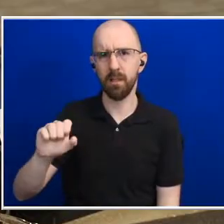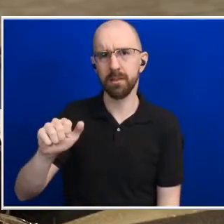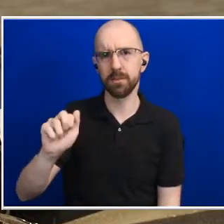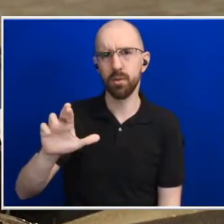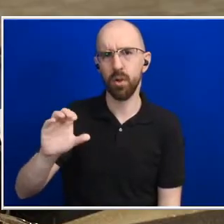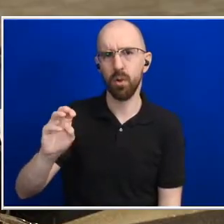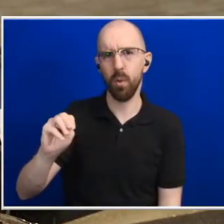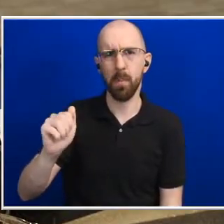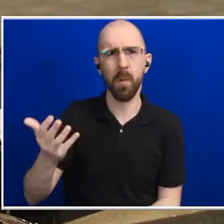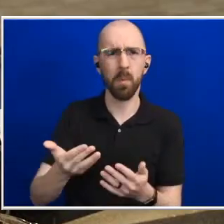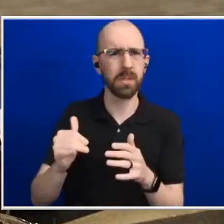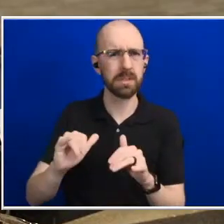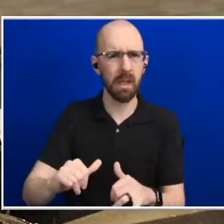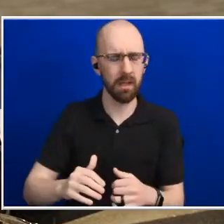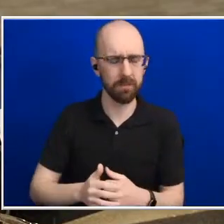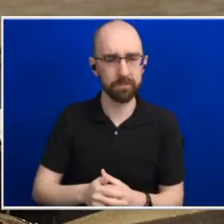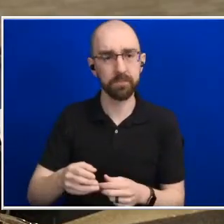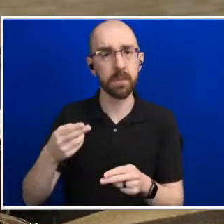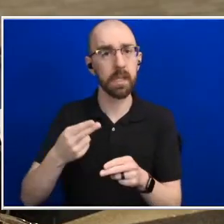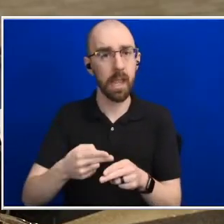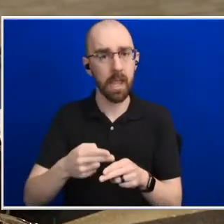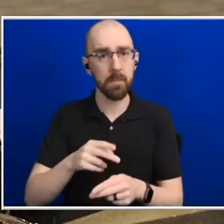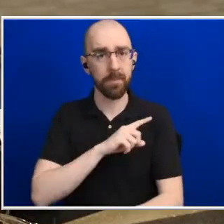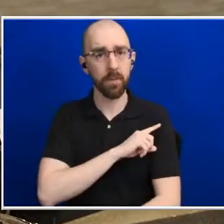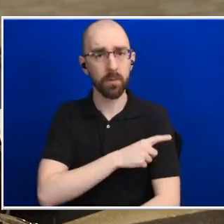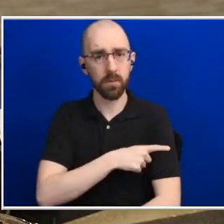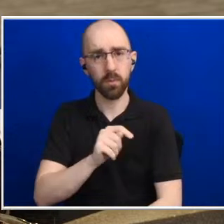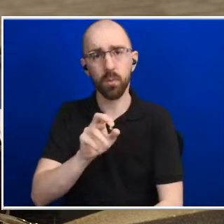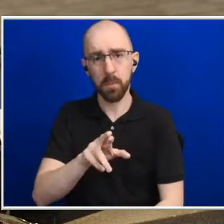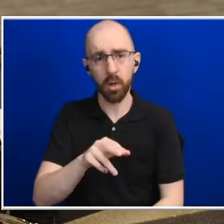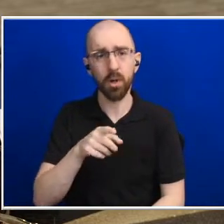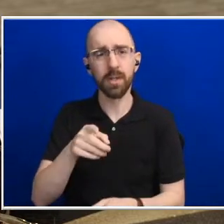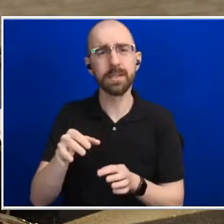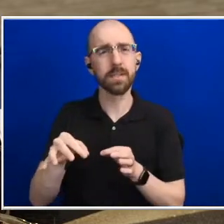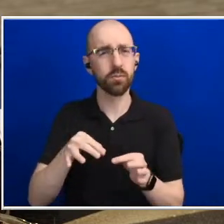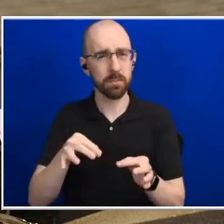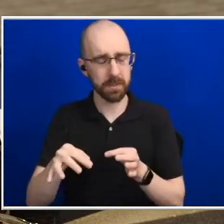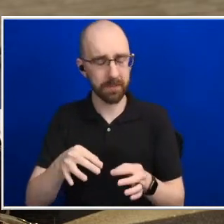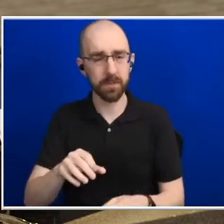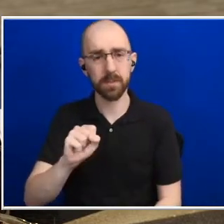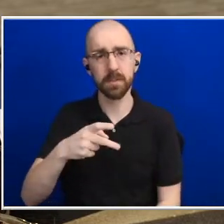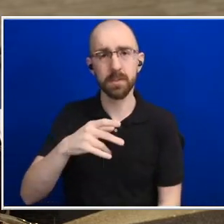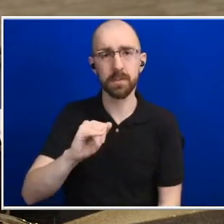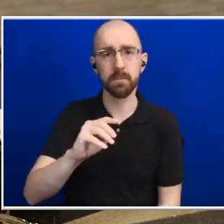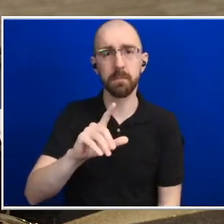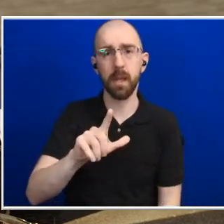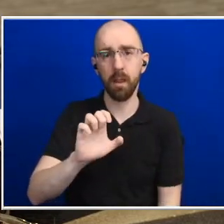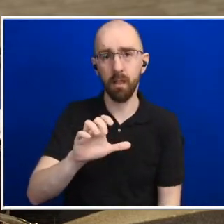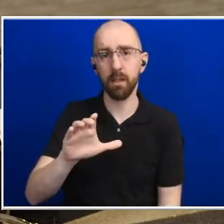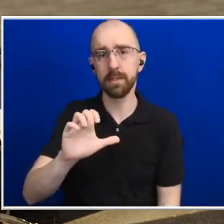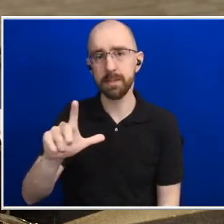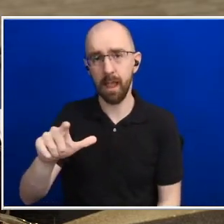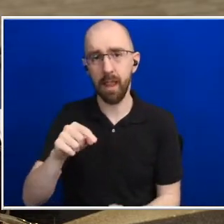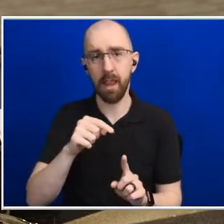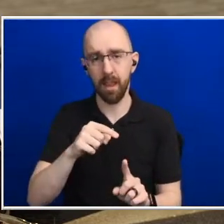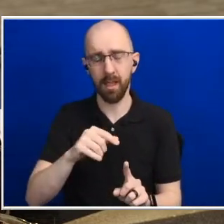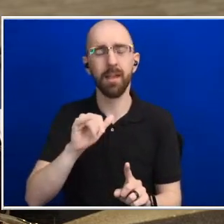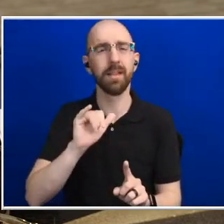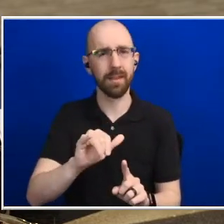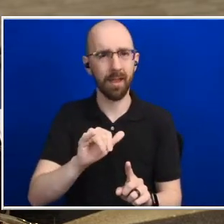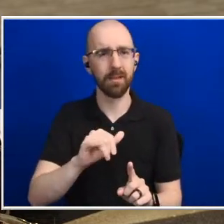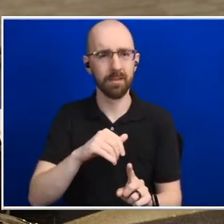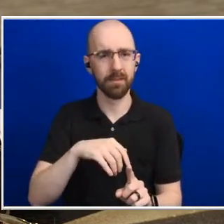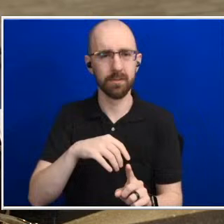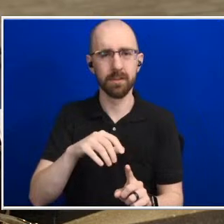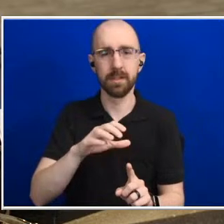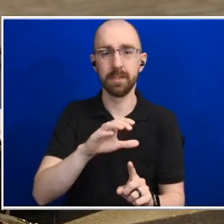So the name of the tumor is descriptive. So spindle cell tumor or spindle cell sarcoma is